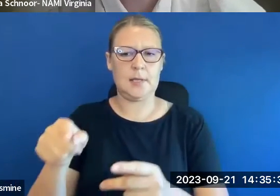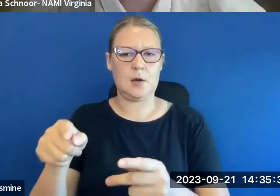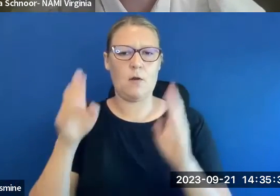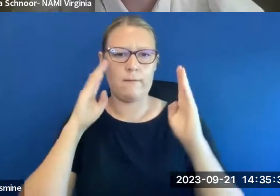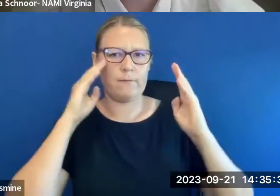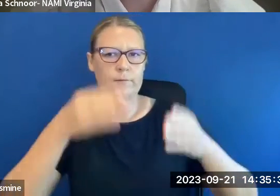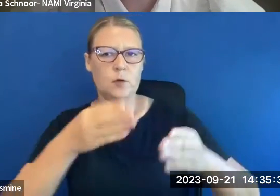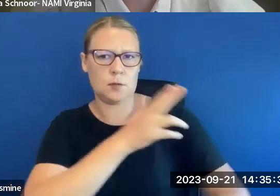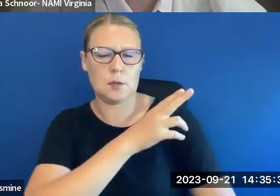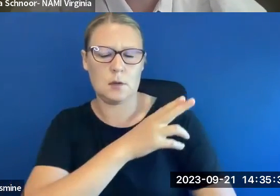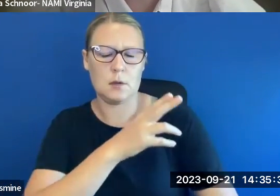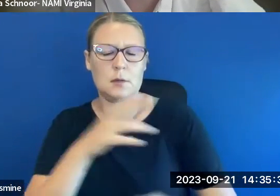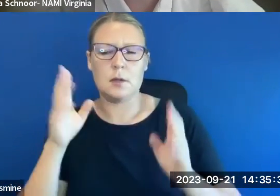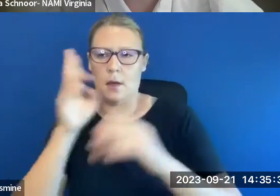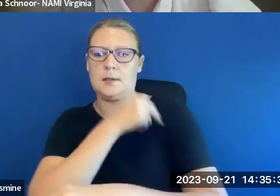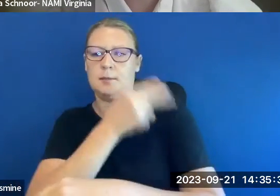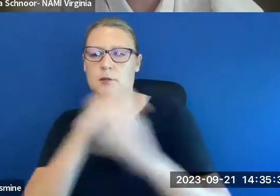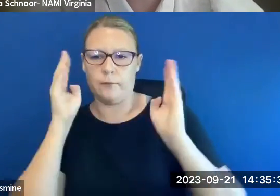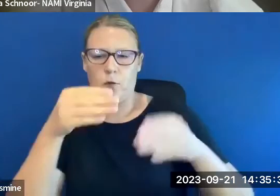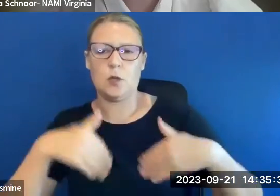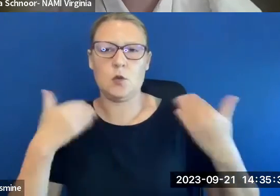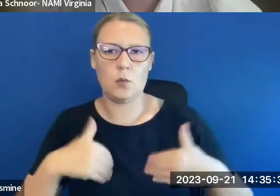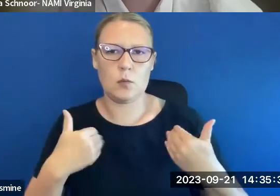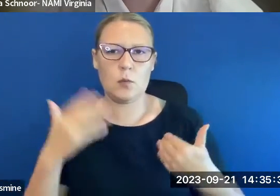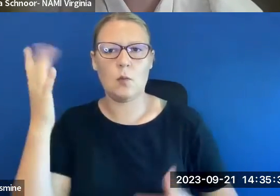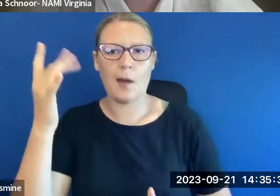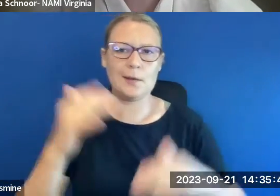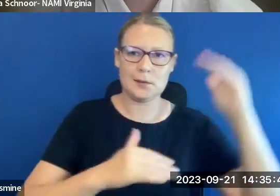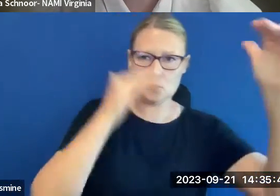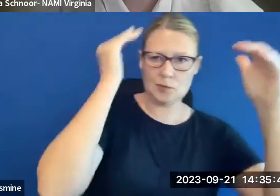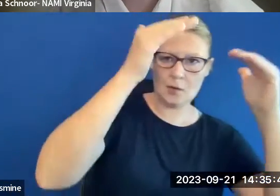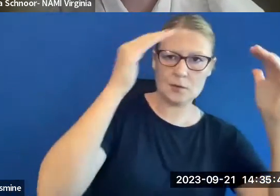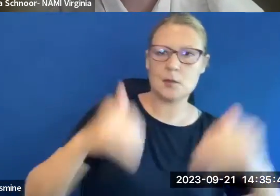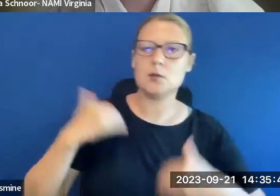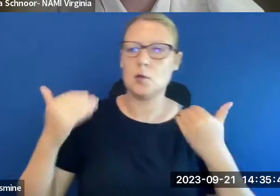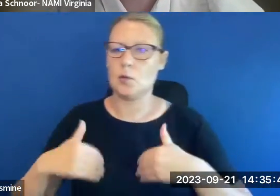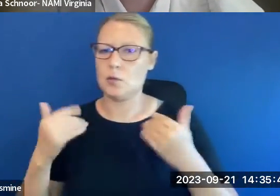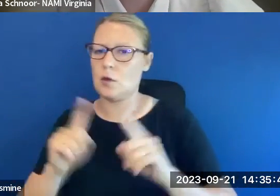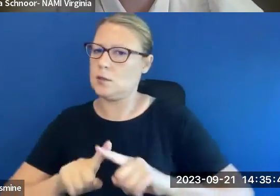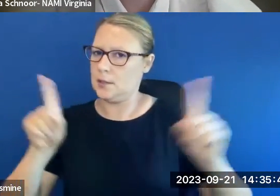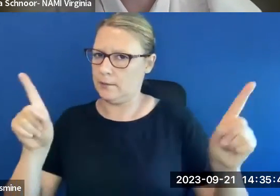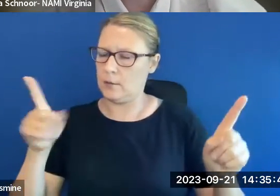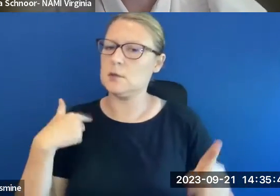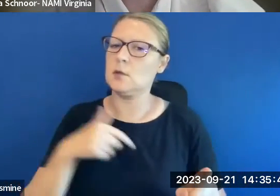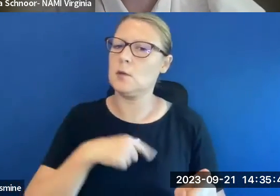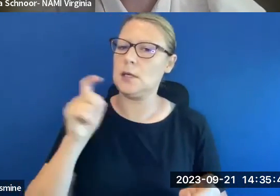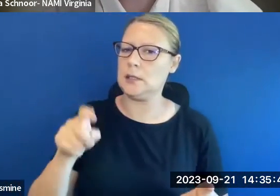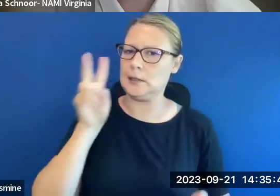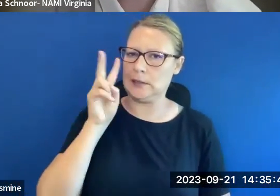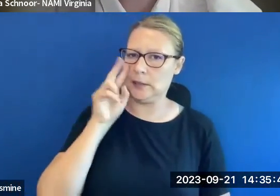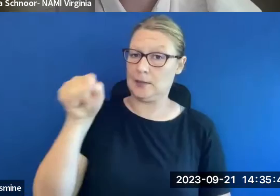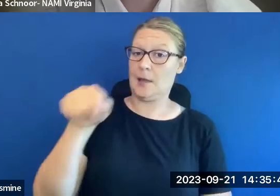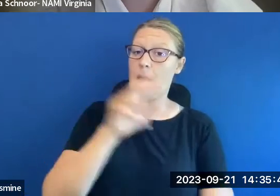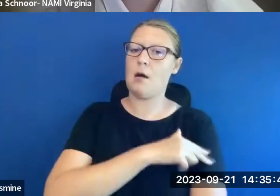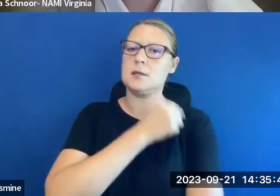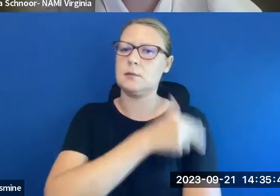mind, not just a generic, because youth are different than adults and we need to be mindful of that. So I would say it